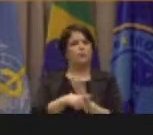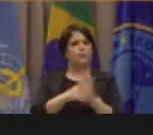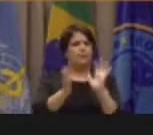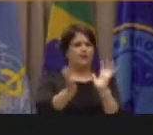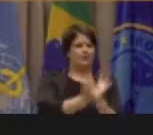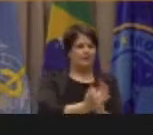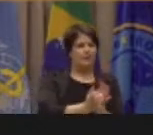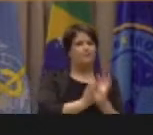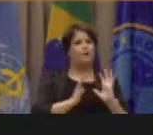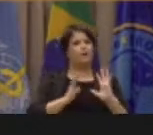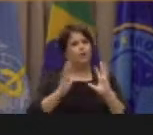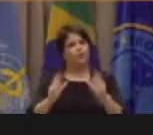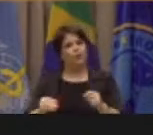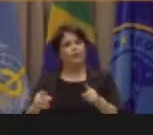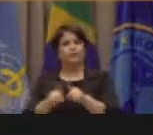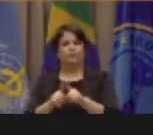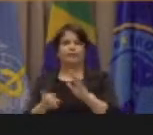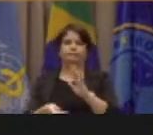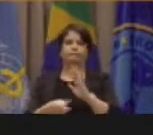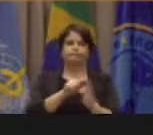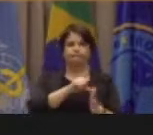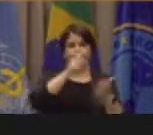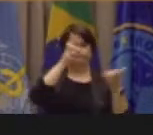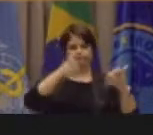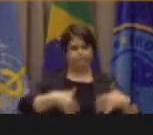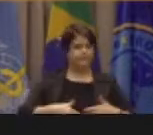And we are committed,